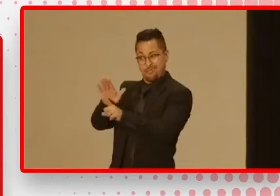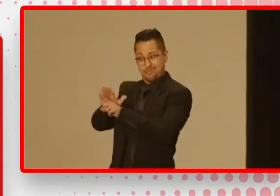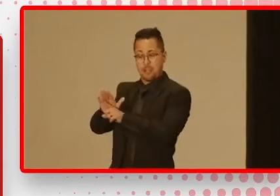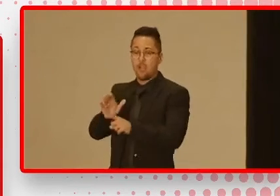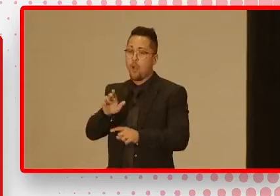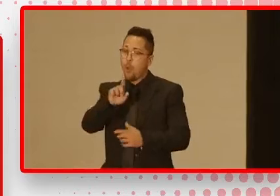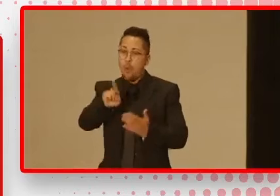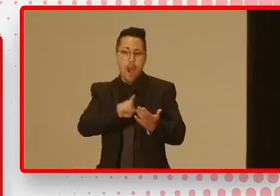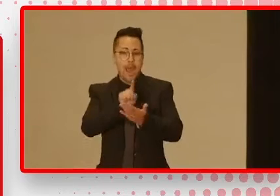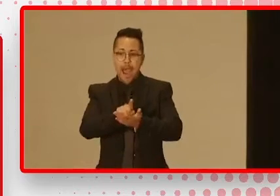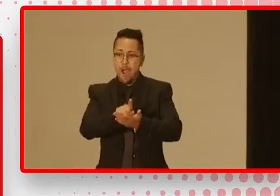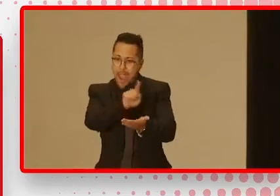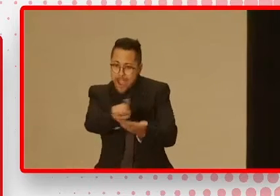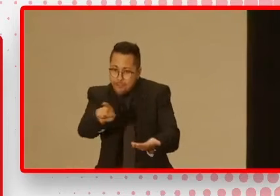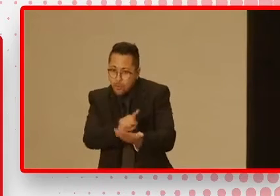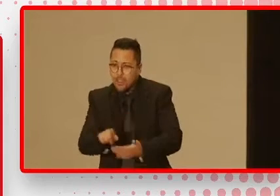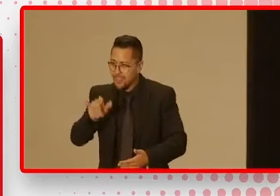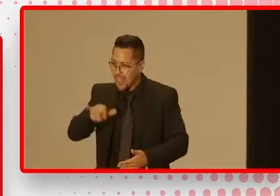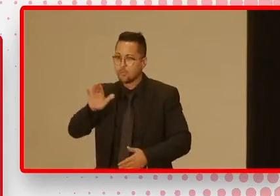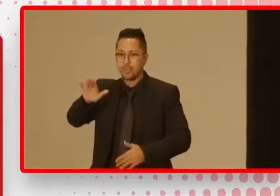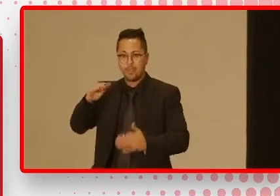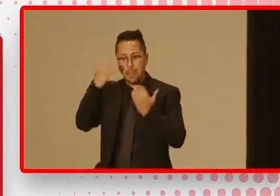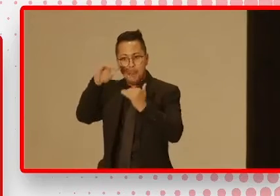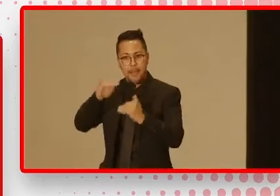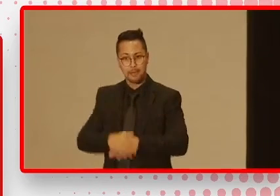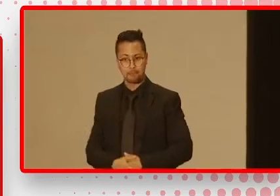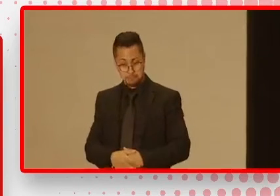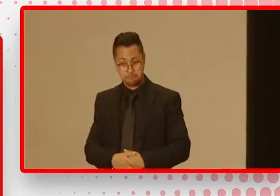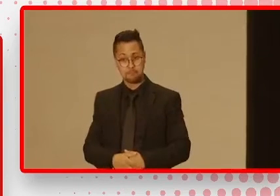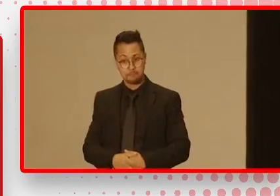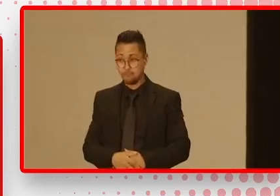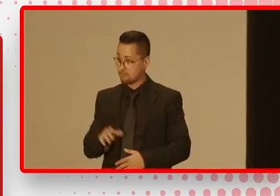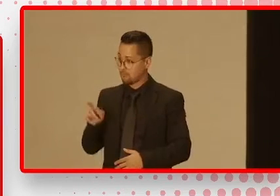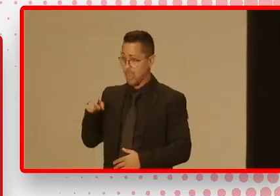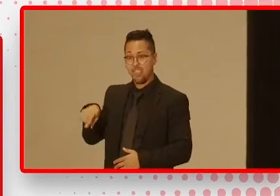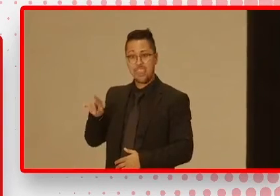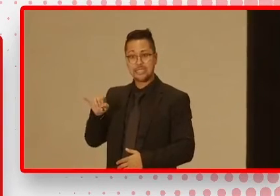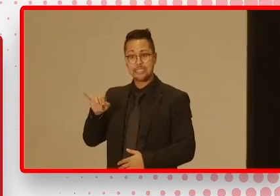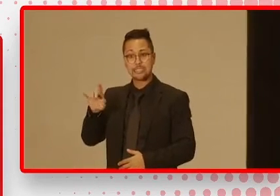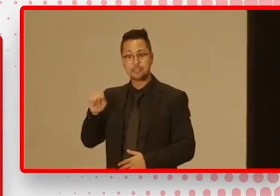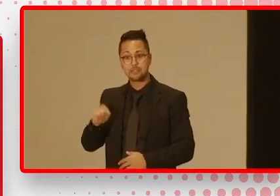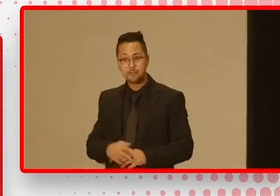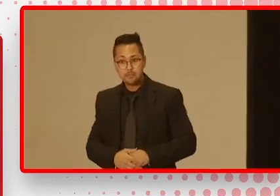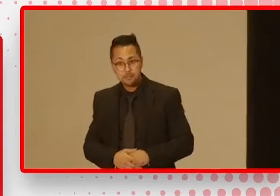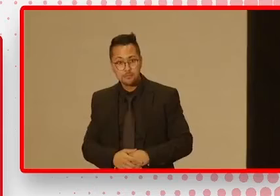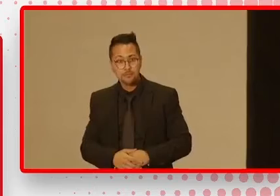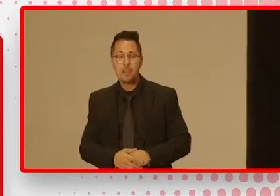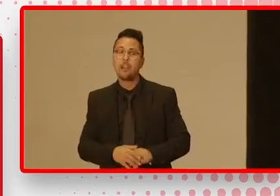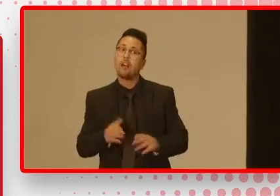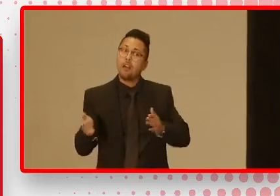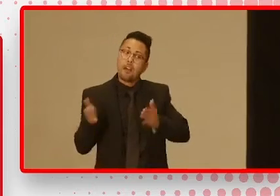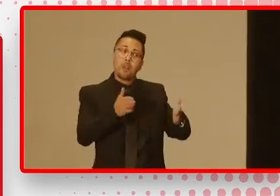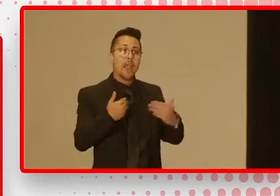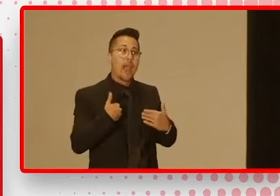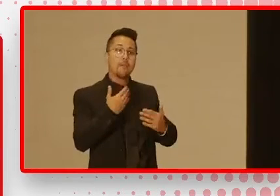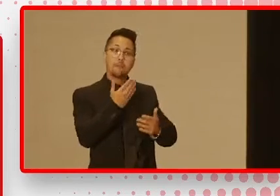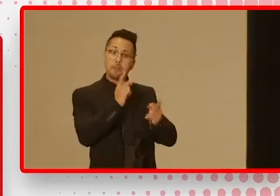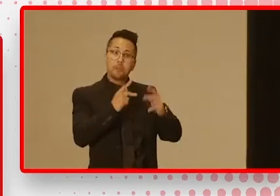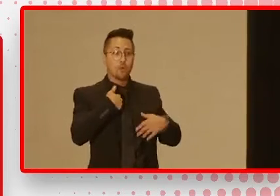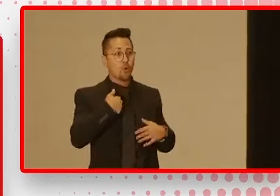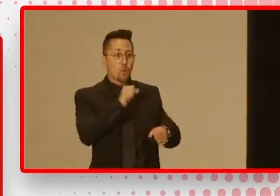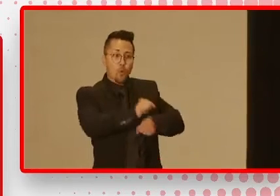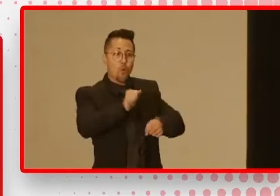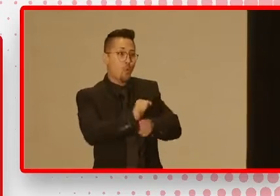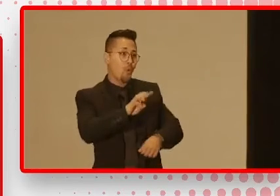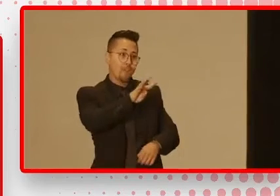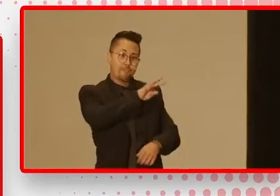a week was what they were capable of doing, and they did it. And then we have people that do 40, 50, 60 hours